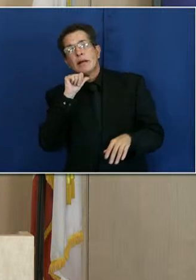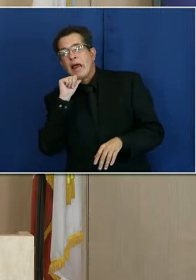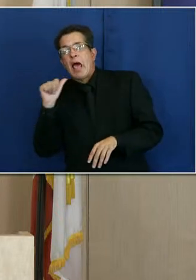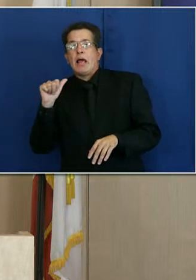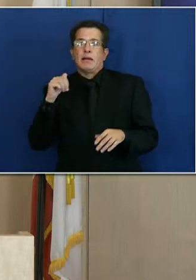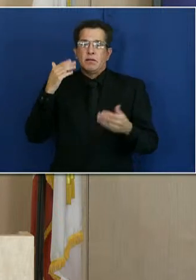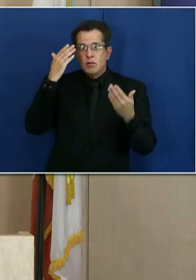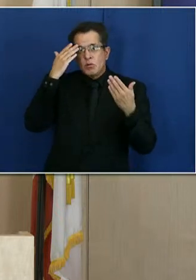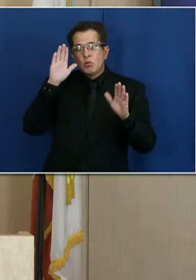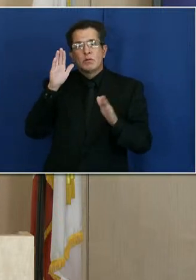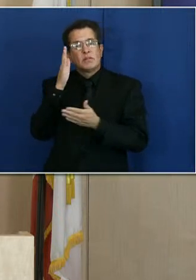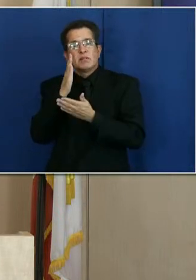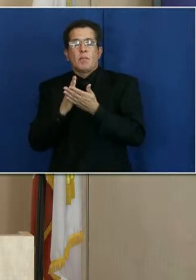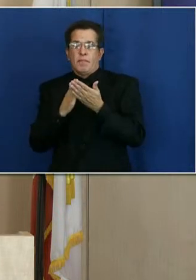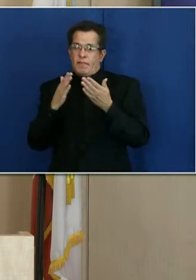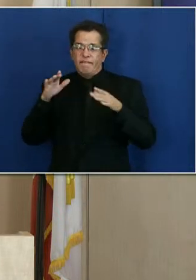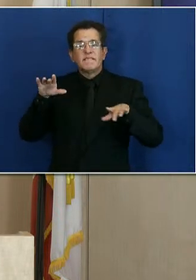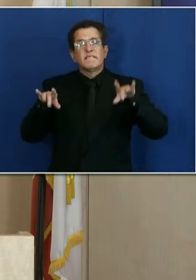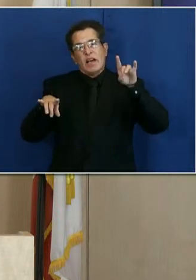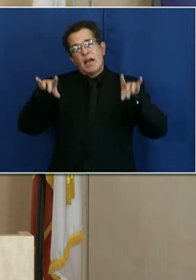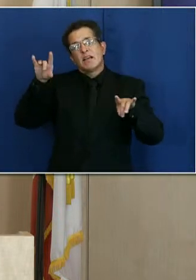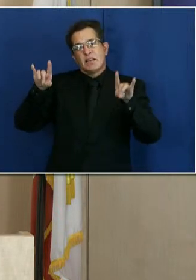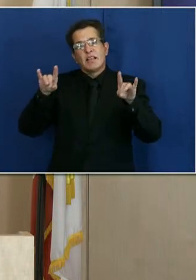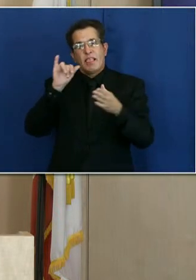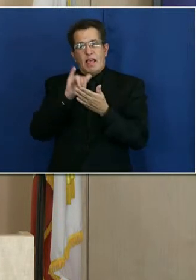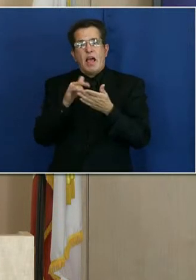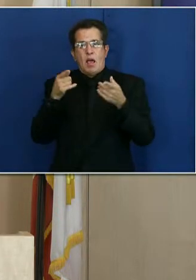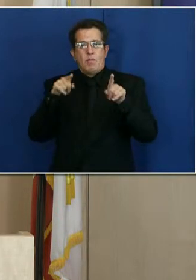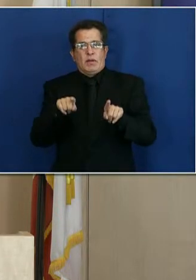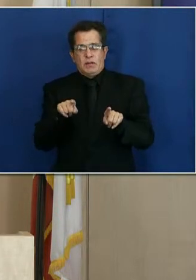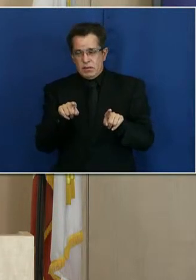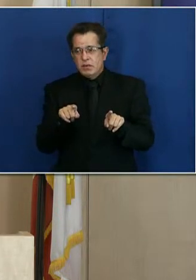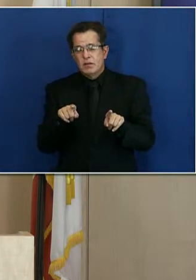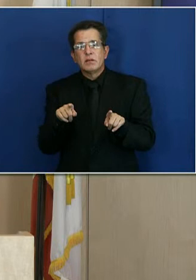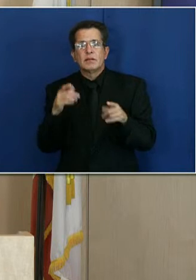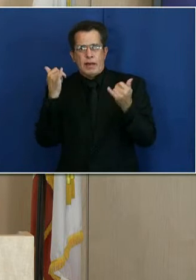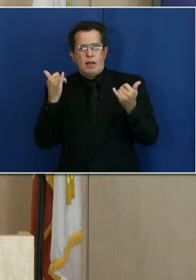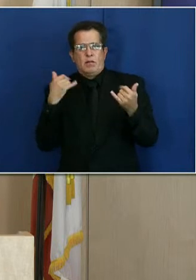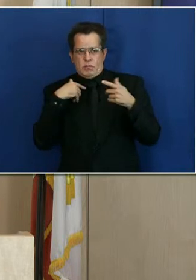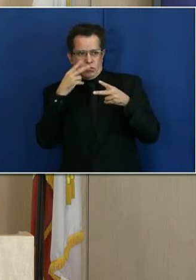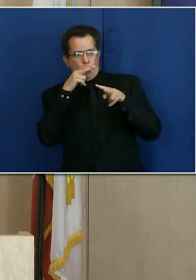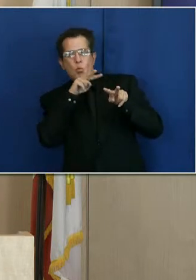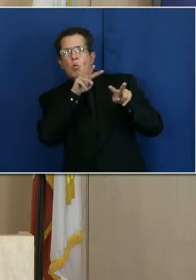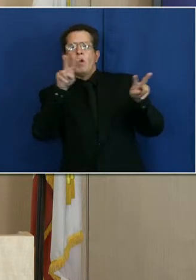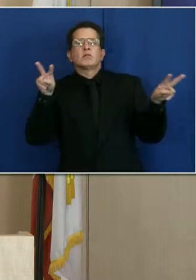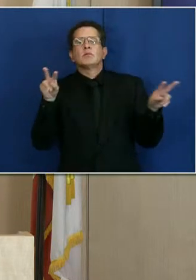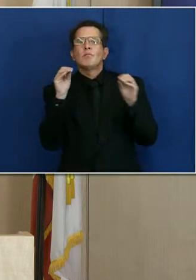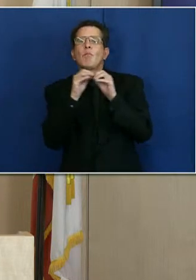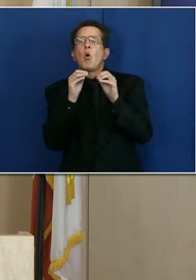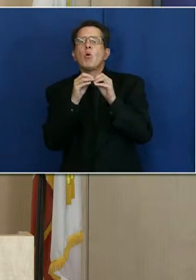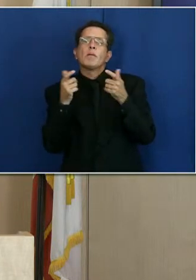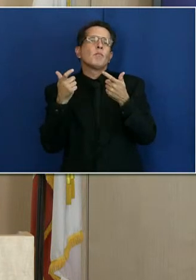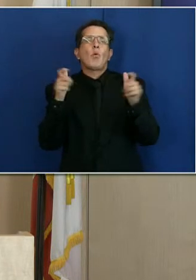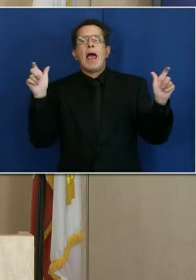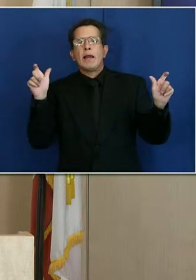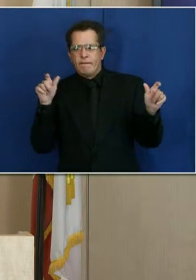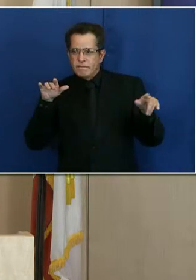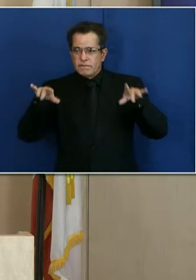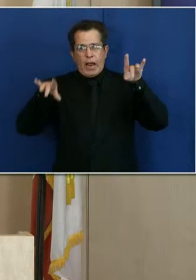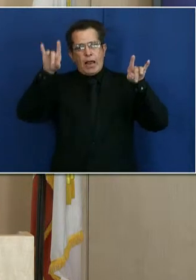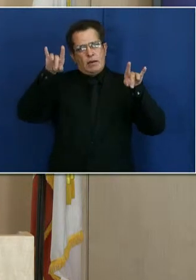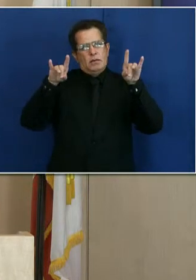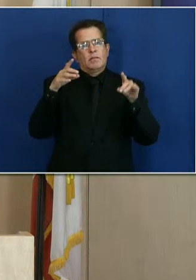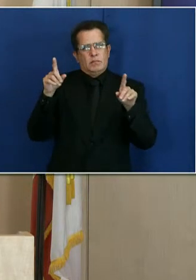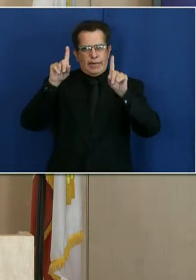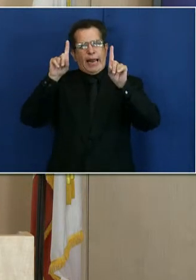are incidentally found when you have a wider net to catch patients or individuals by